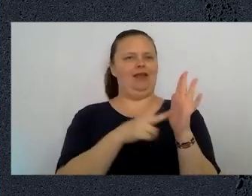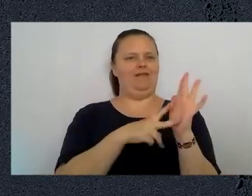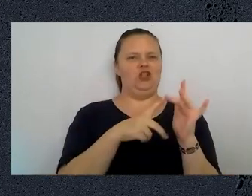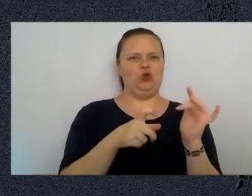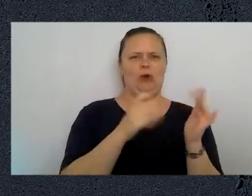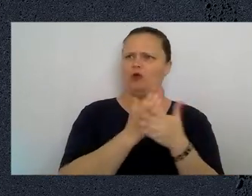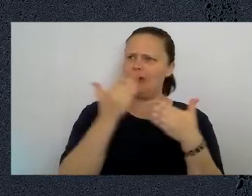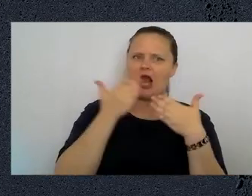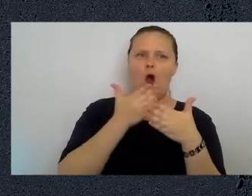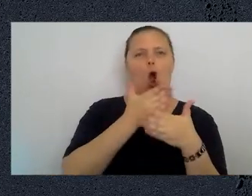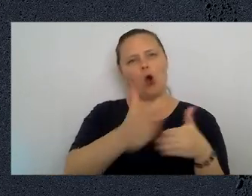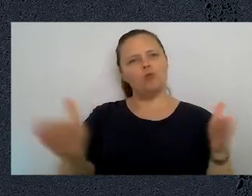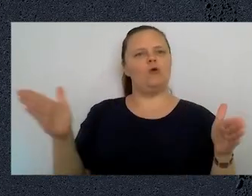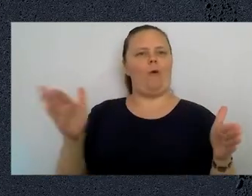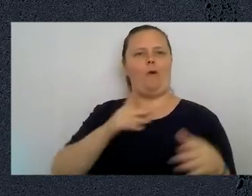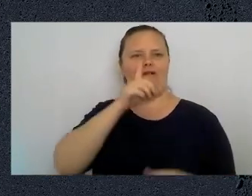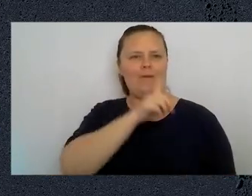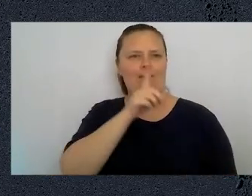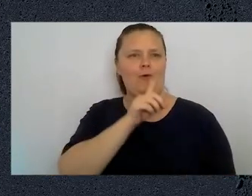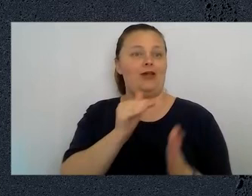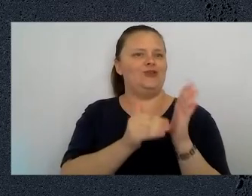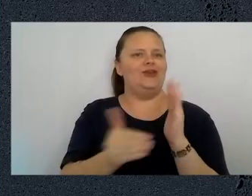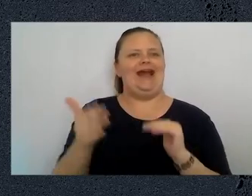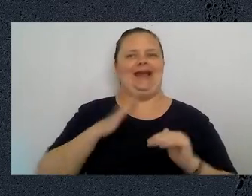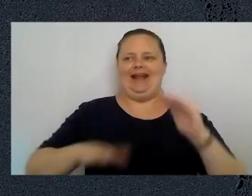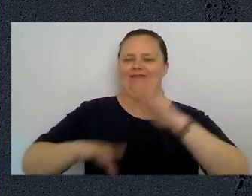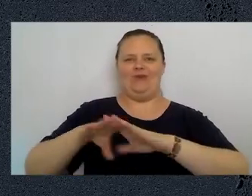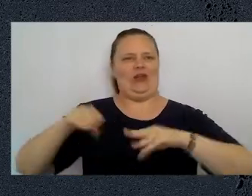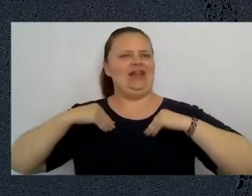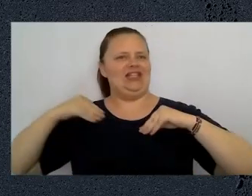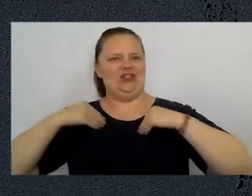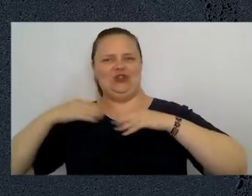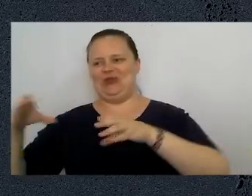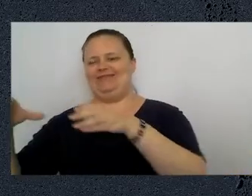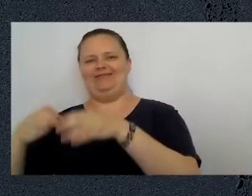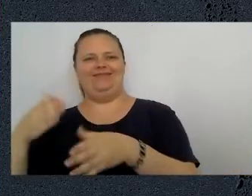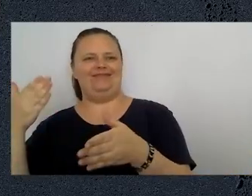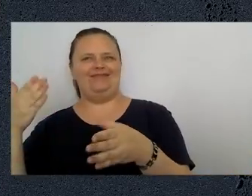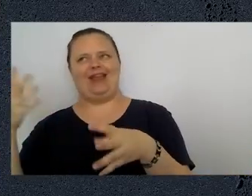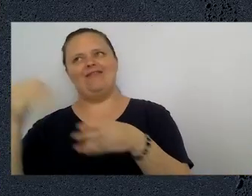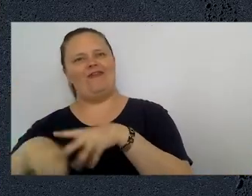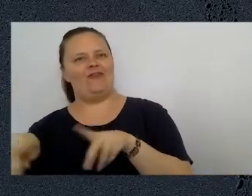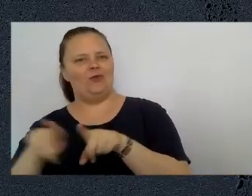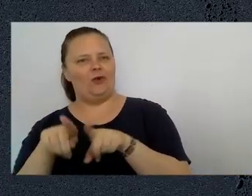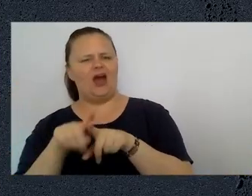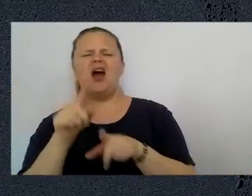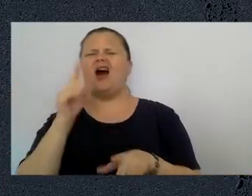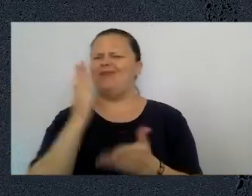doors, right? And now we just need to get the industry sector on board and doing the same thing, which I believe they